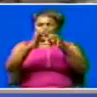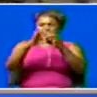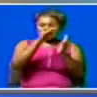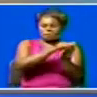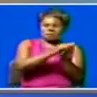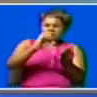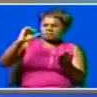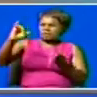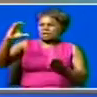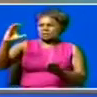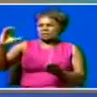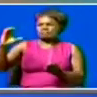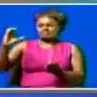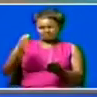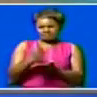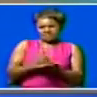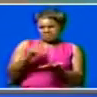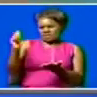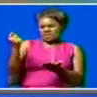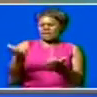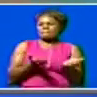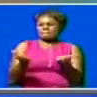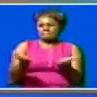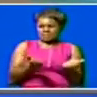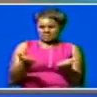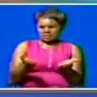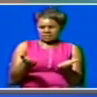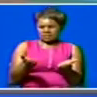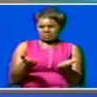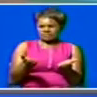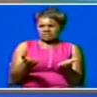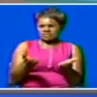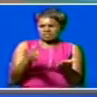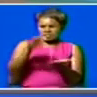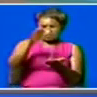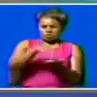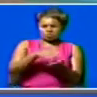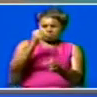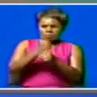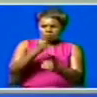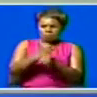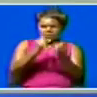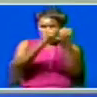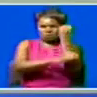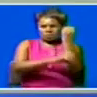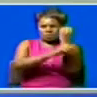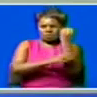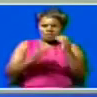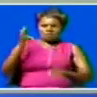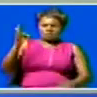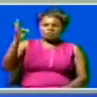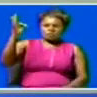CIC Insurance are some of the Kenyan businesses that have significantly reduced their operations in the country. I think the future